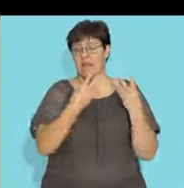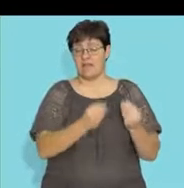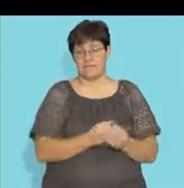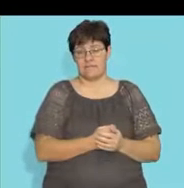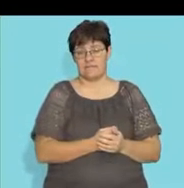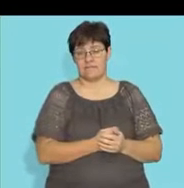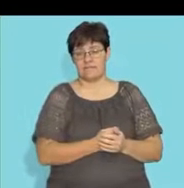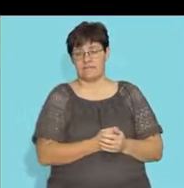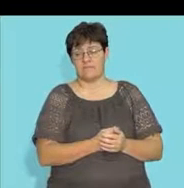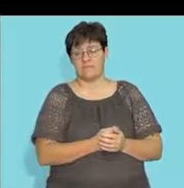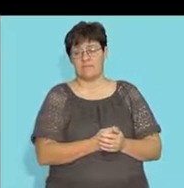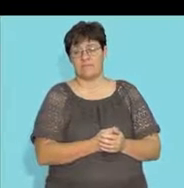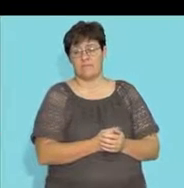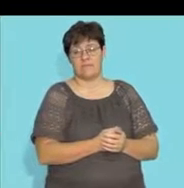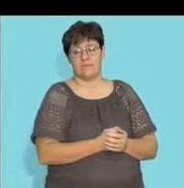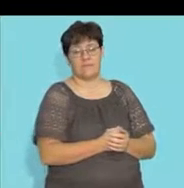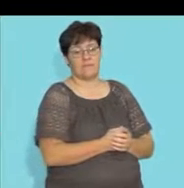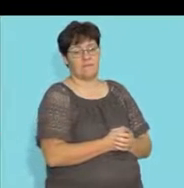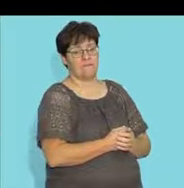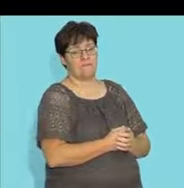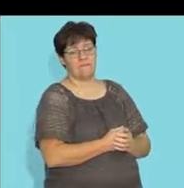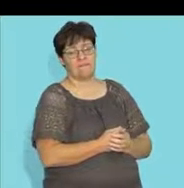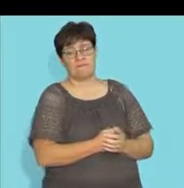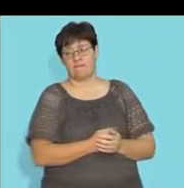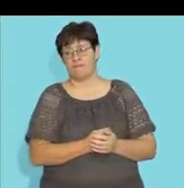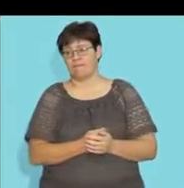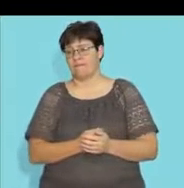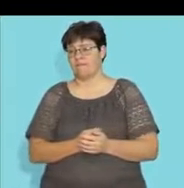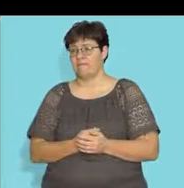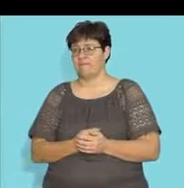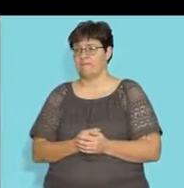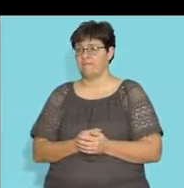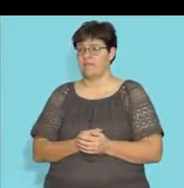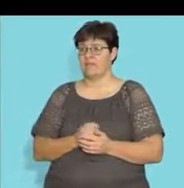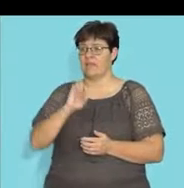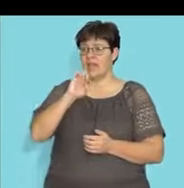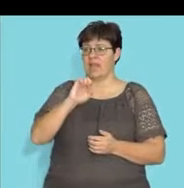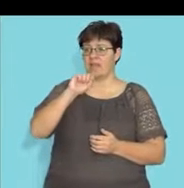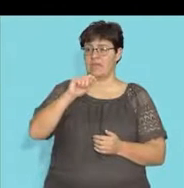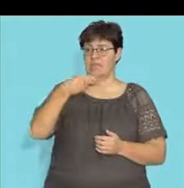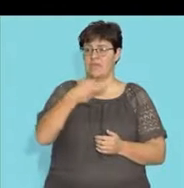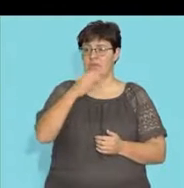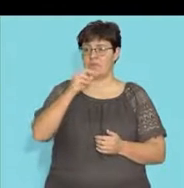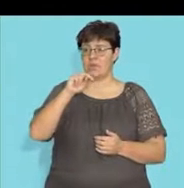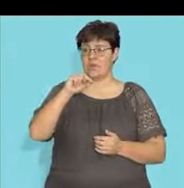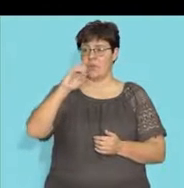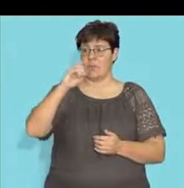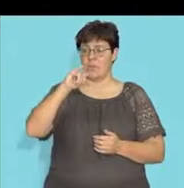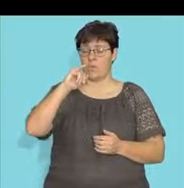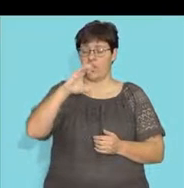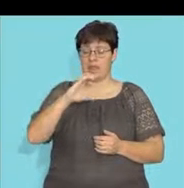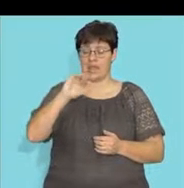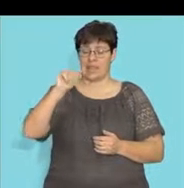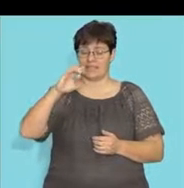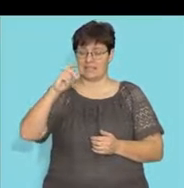will have to say, in this case, we have the ethanoic acid in the burette, and we have